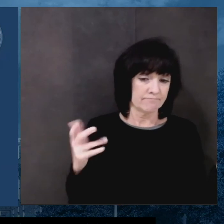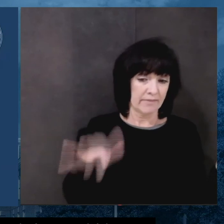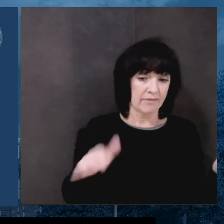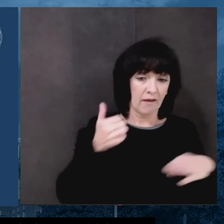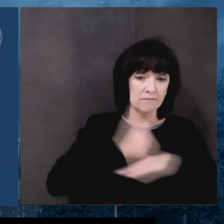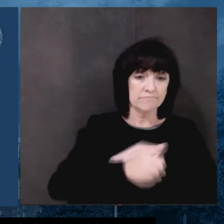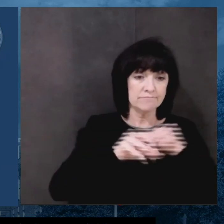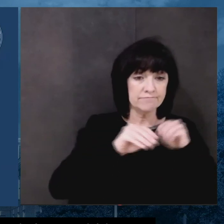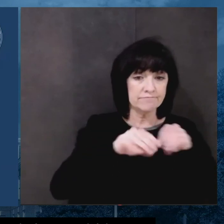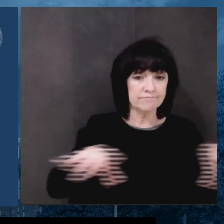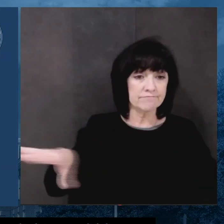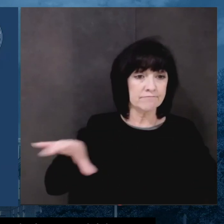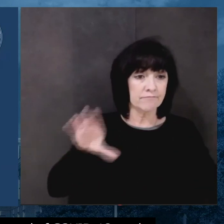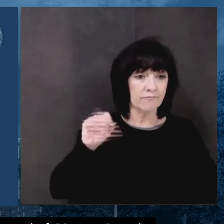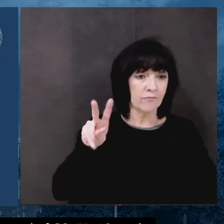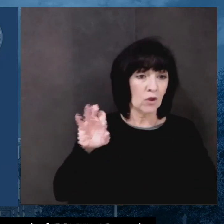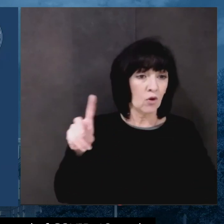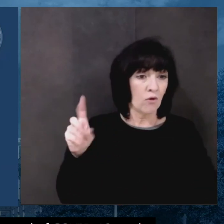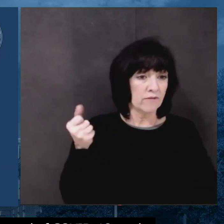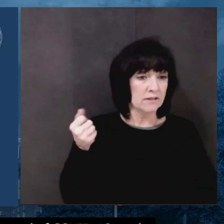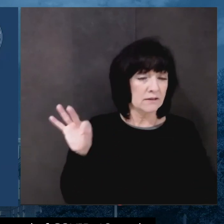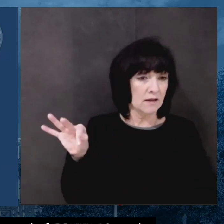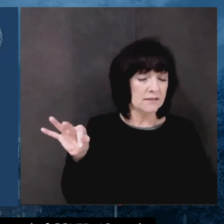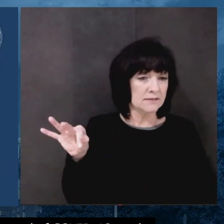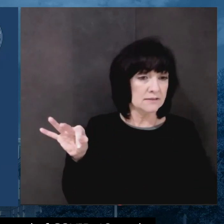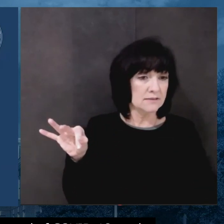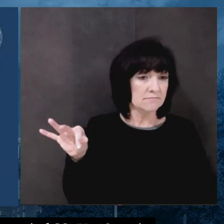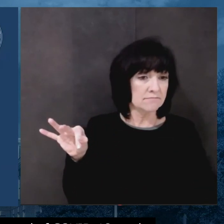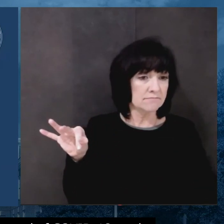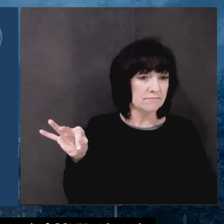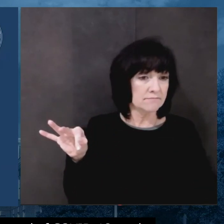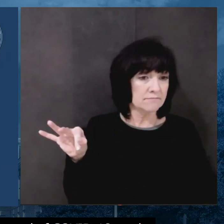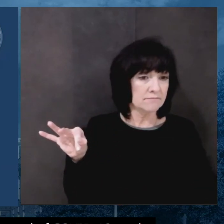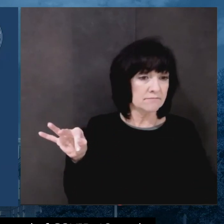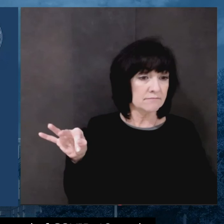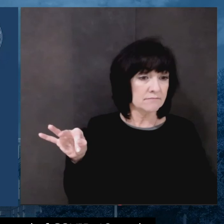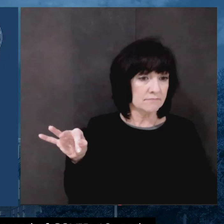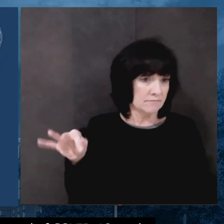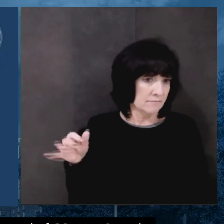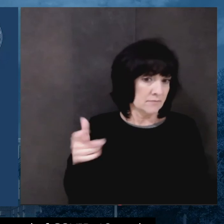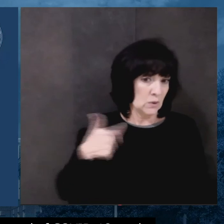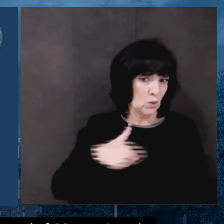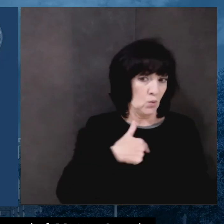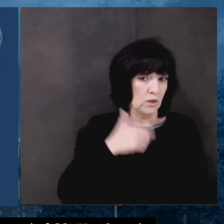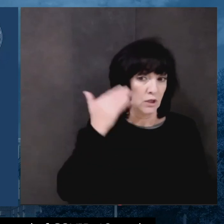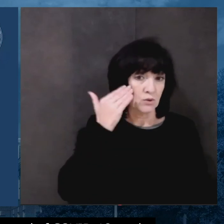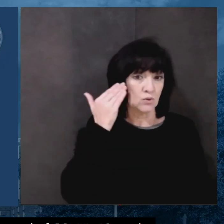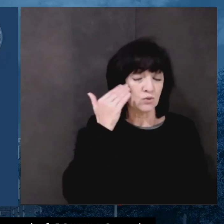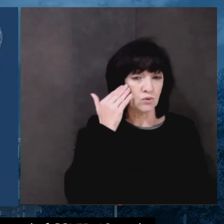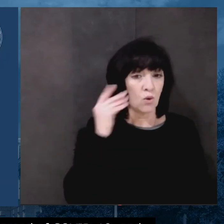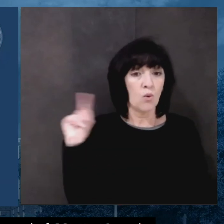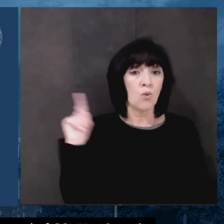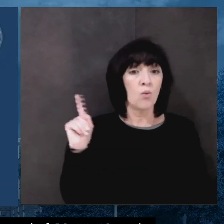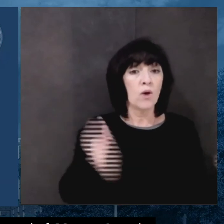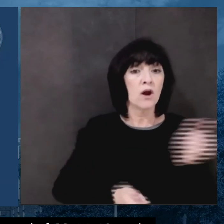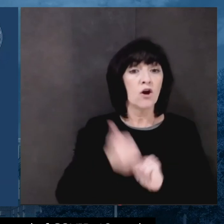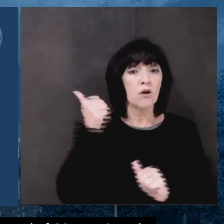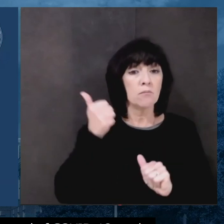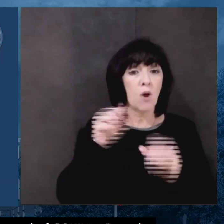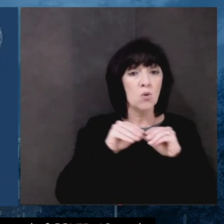know where COVID-19 is transmitted, and it's in